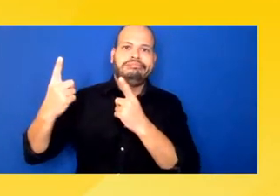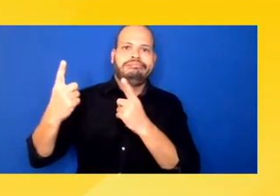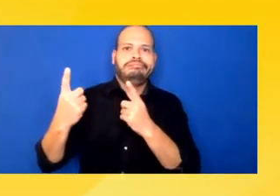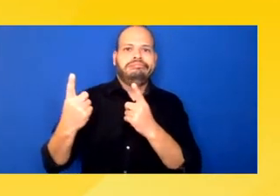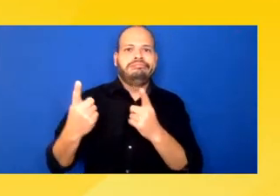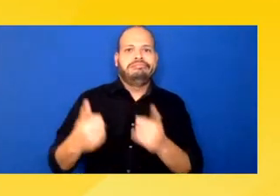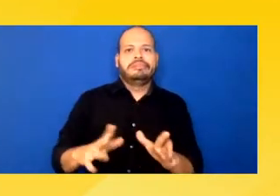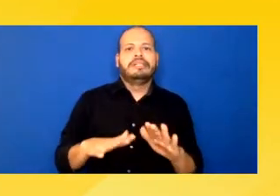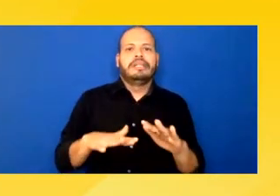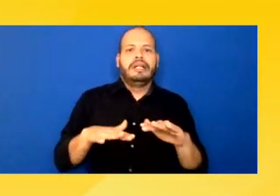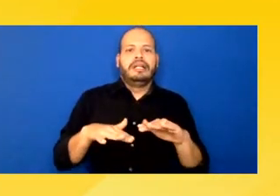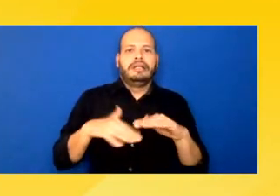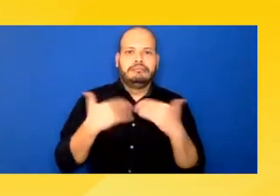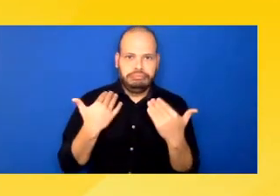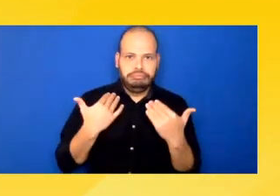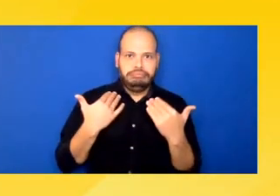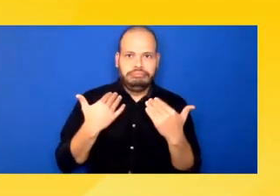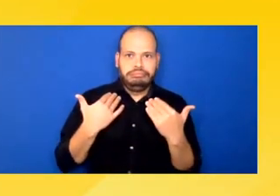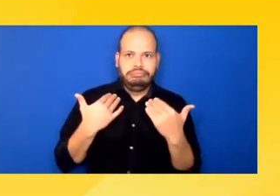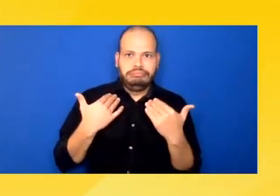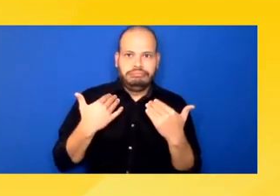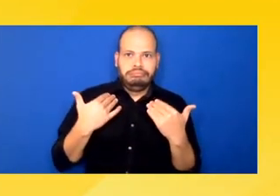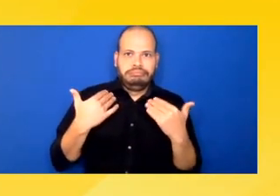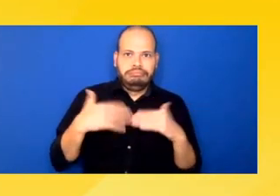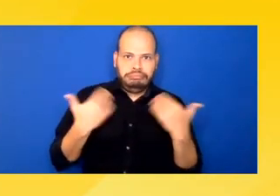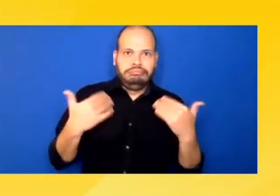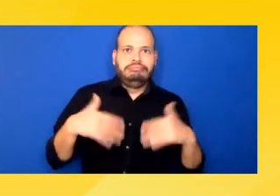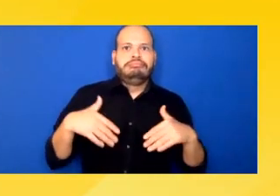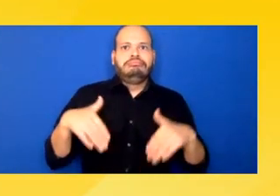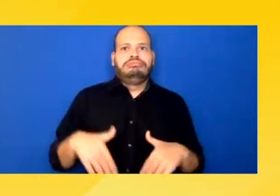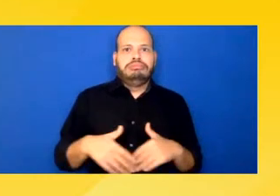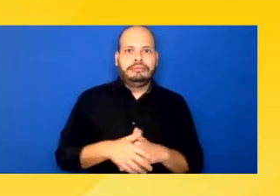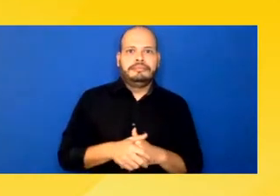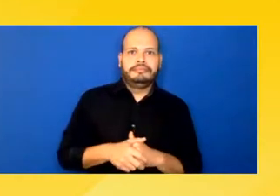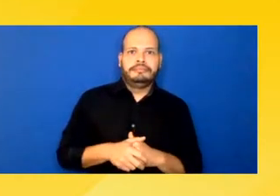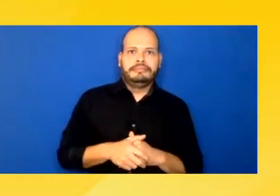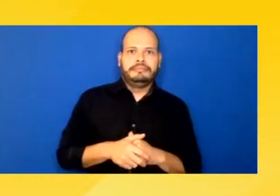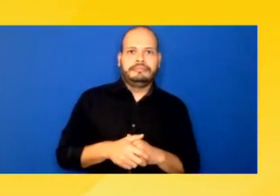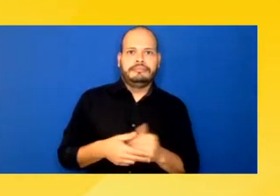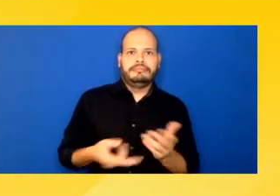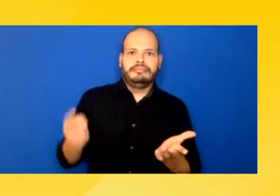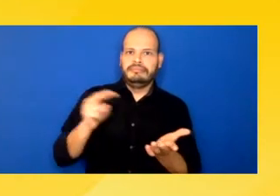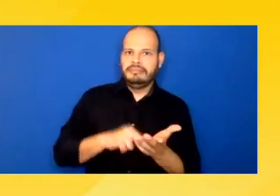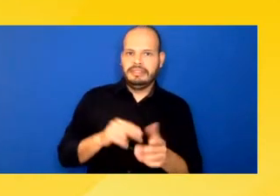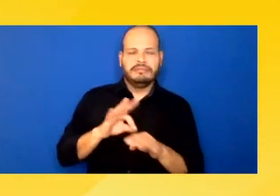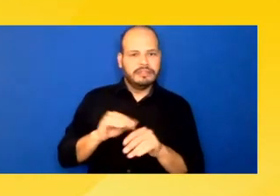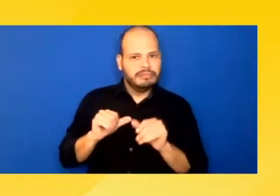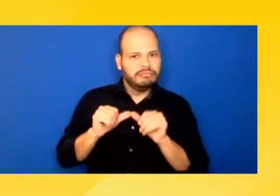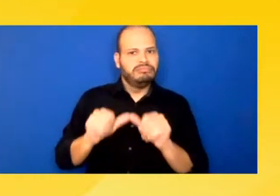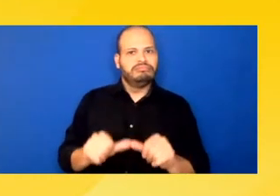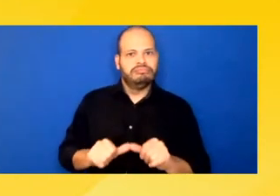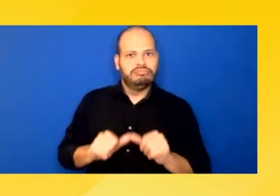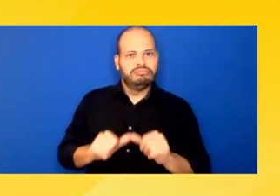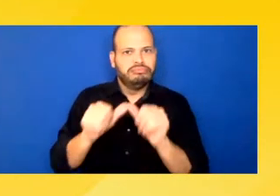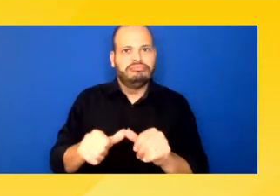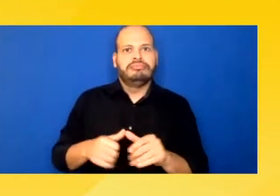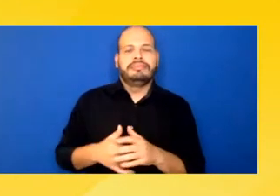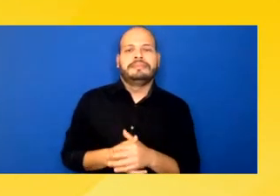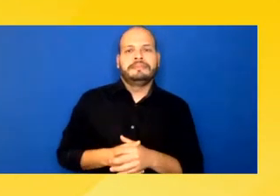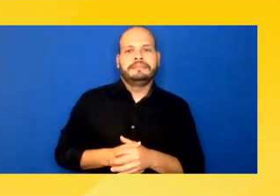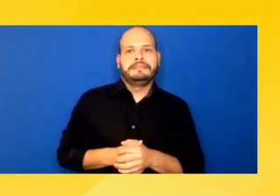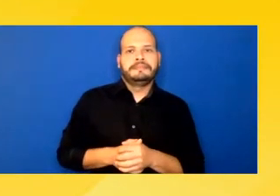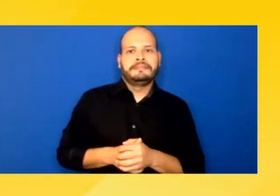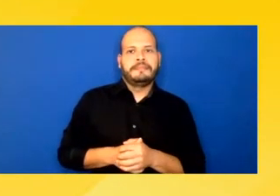vote amen and amen I don't know about all of you but I'm charged up fired up and ready to go yes I